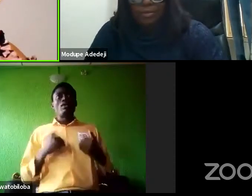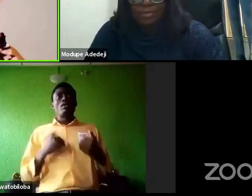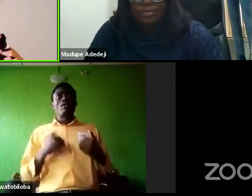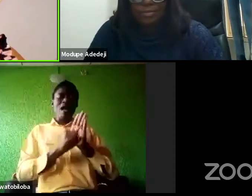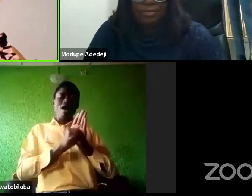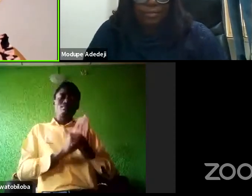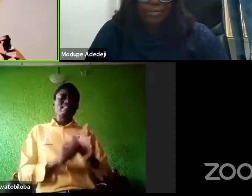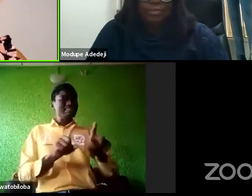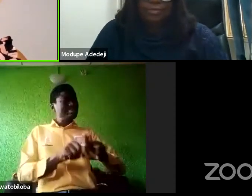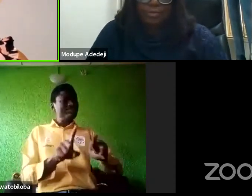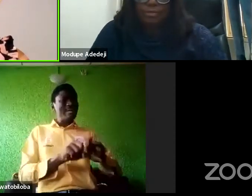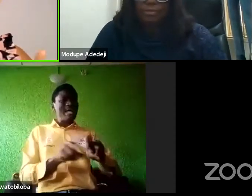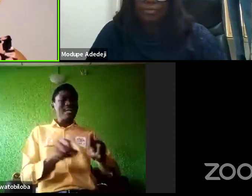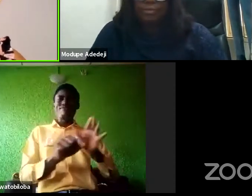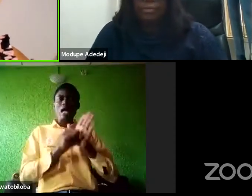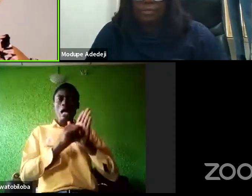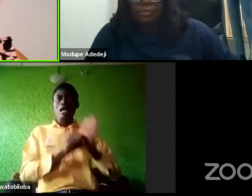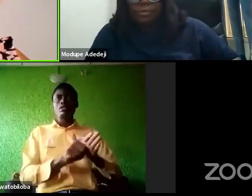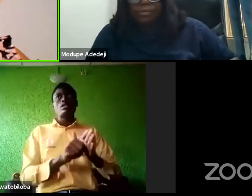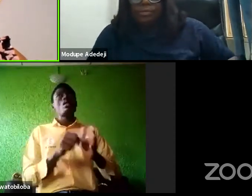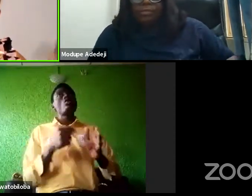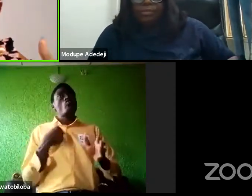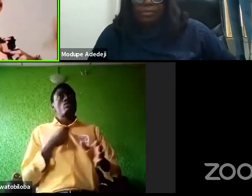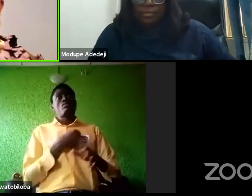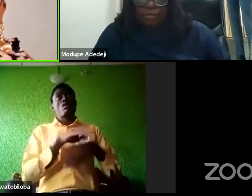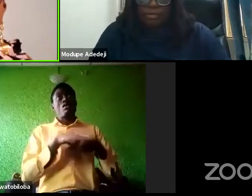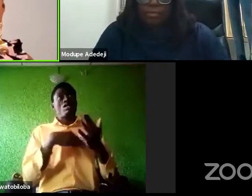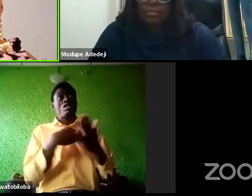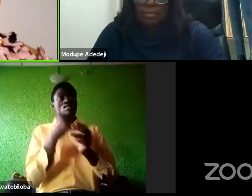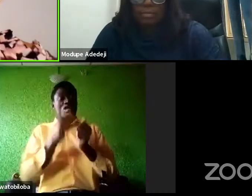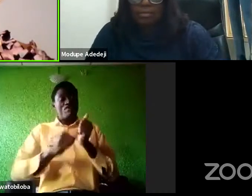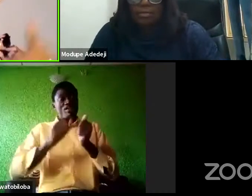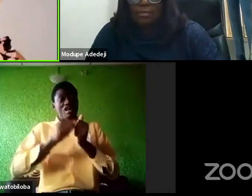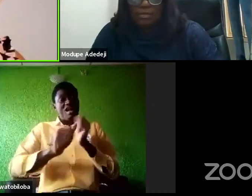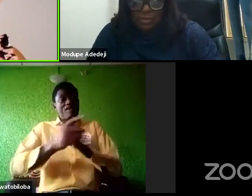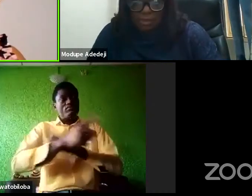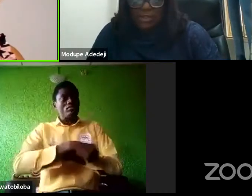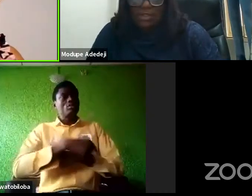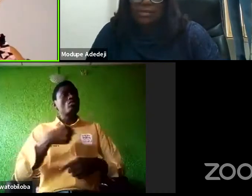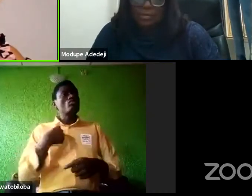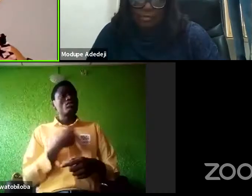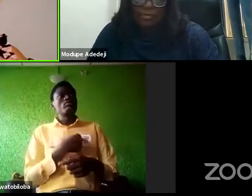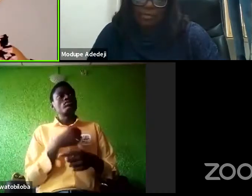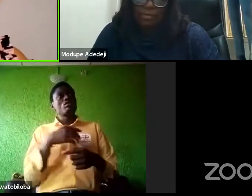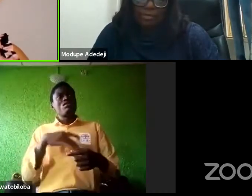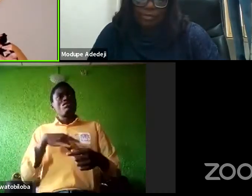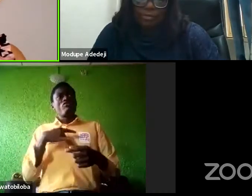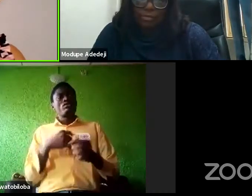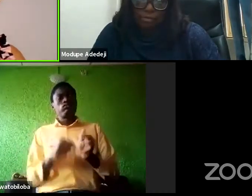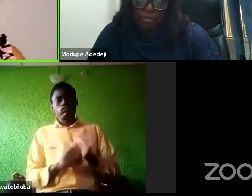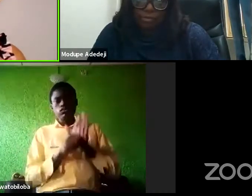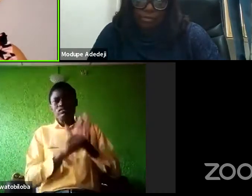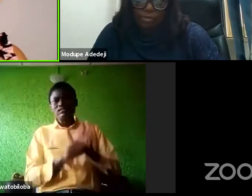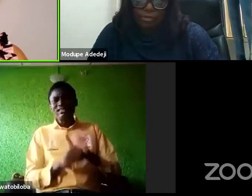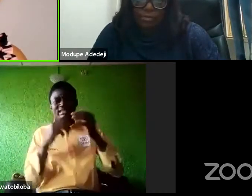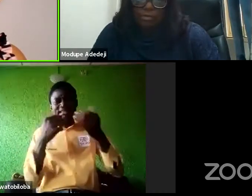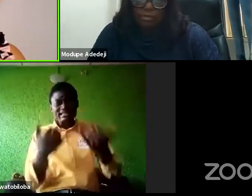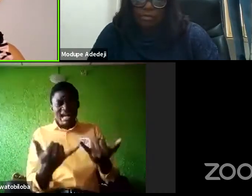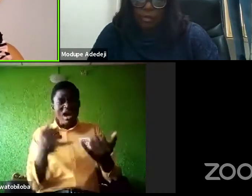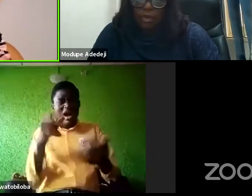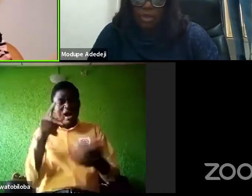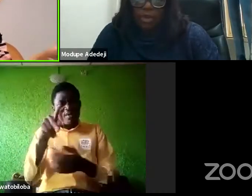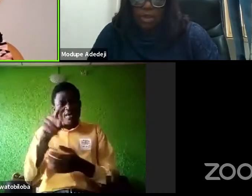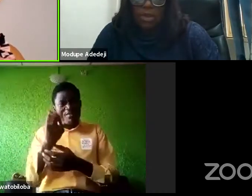that we all take daily. Then this perimenopausal symptoms now also comes in. What do you advise a woman to